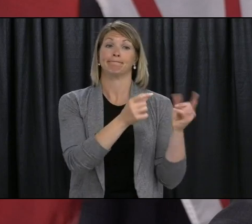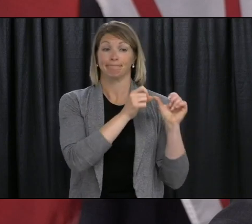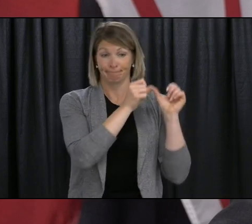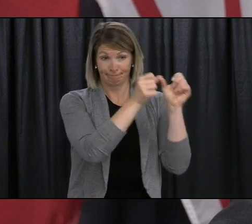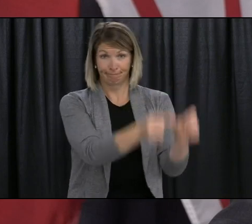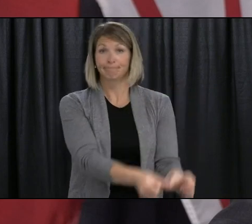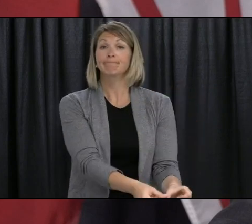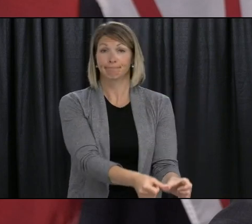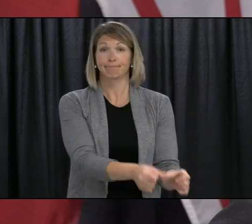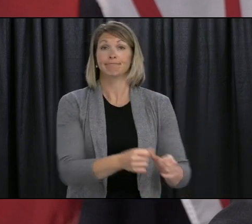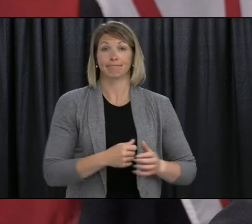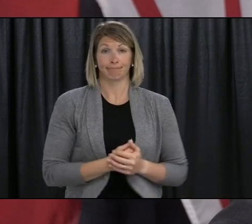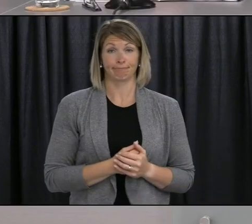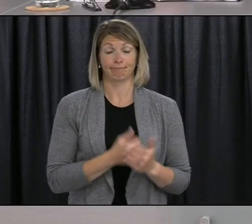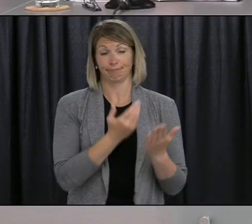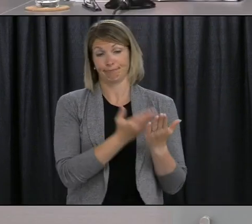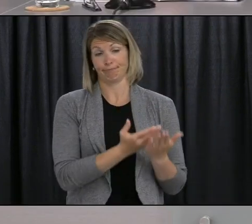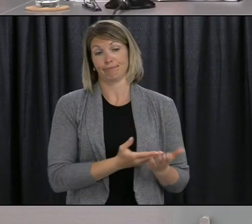is.